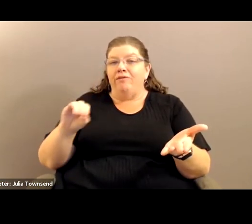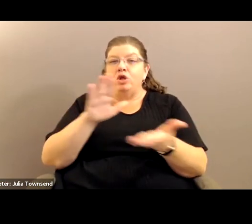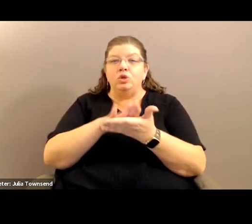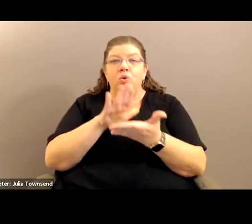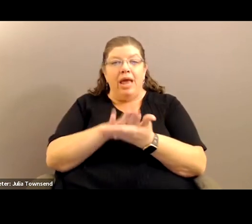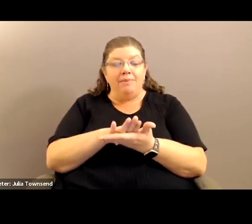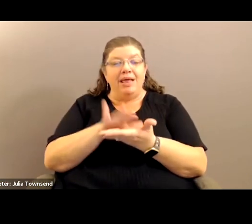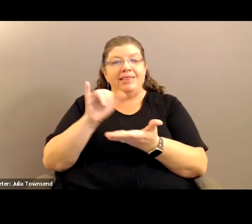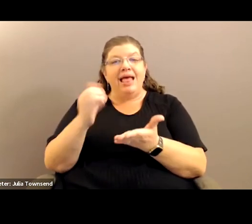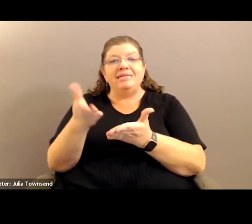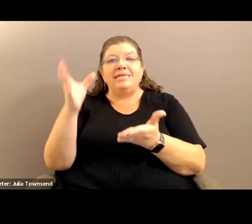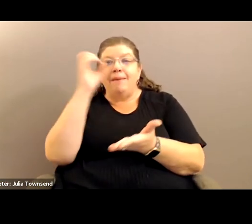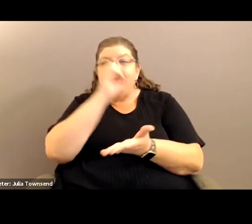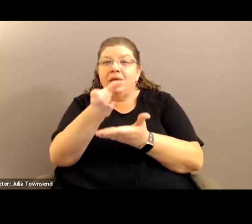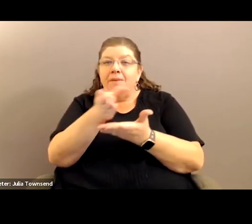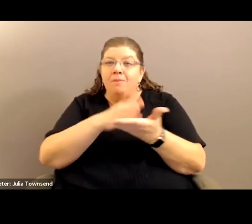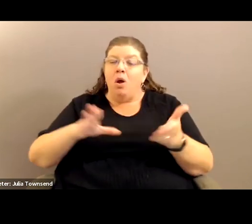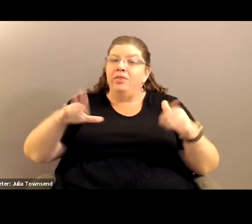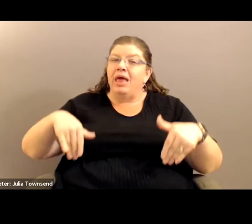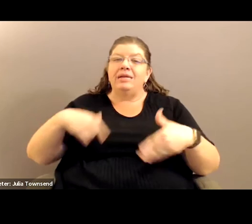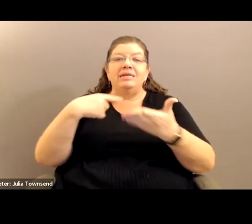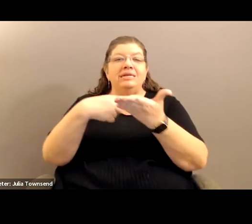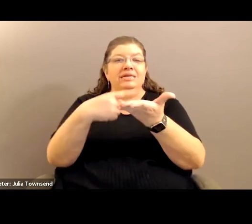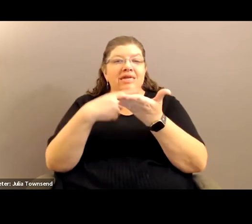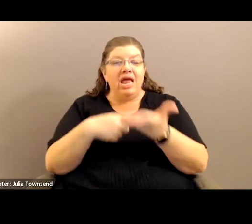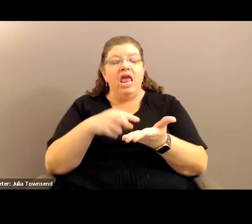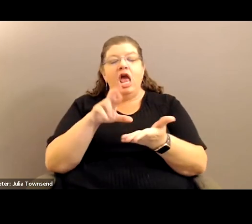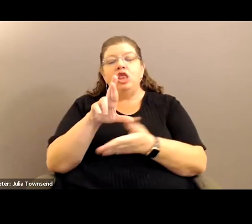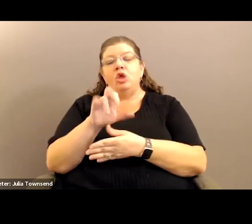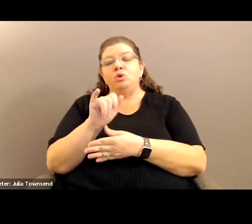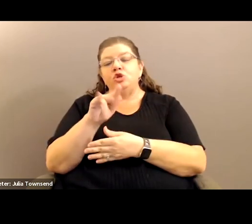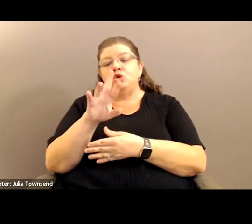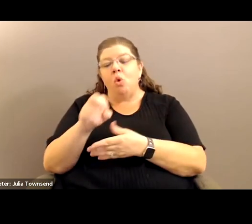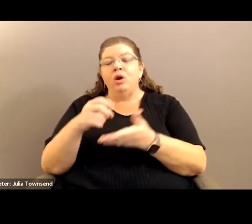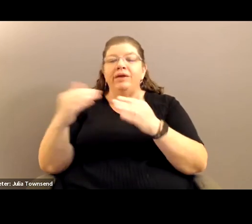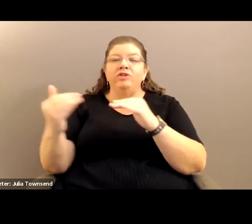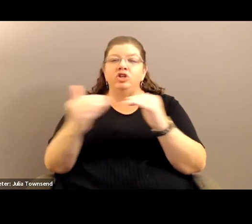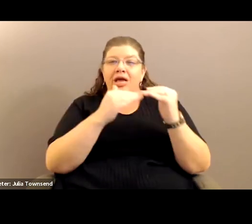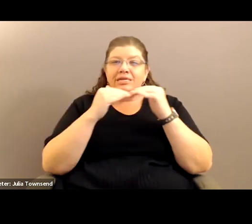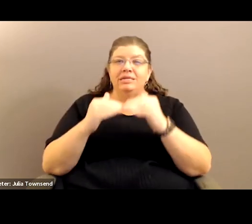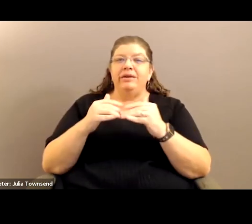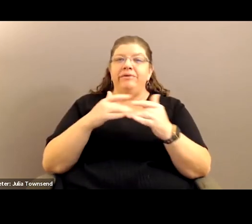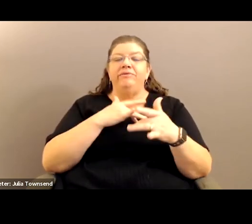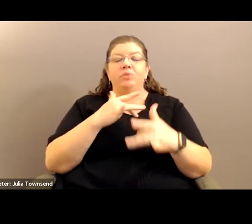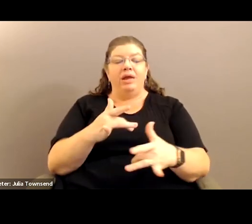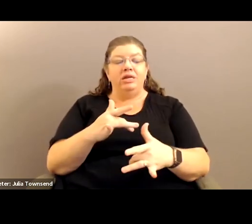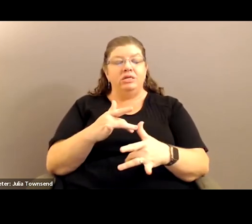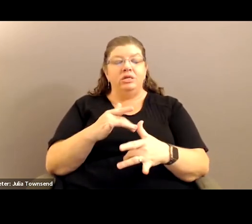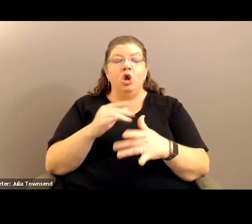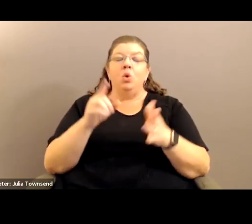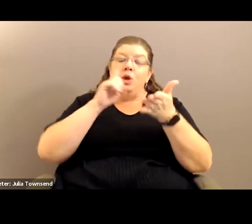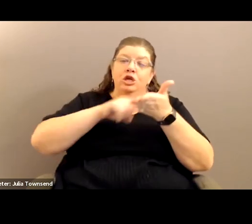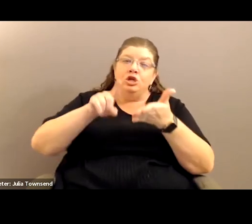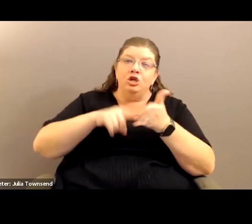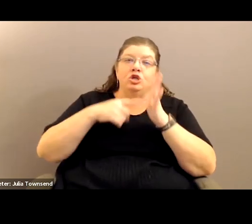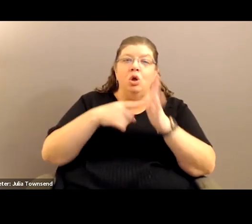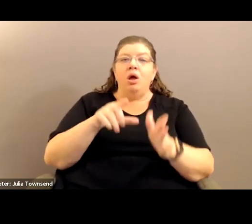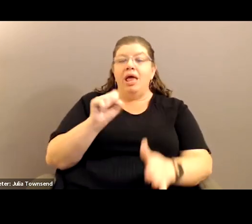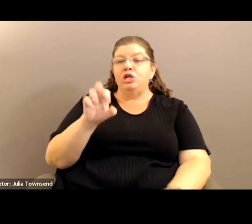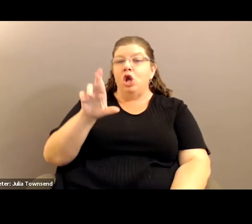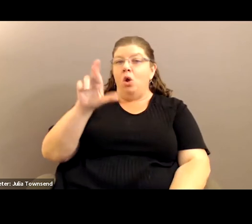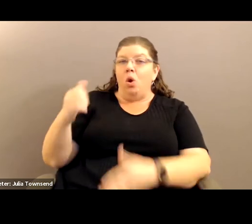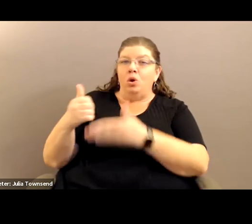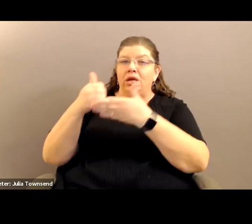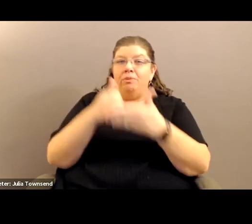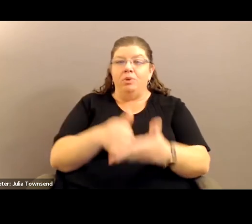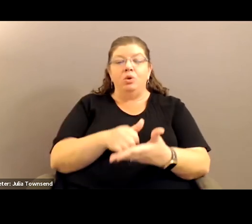is the missing piece that was not discussed in your restorative justice discipline practices overwhelming research shows that sros heavily contribute to the